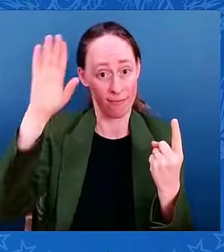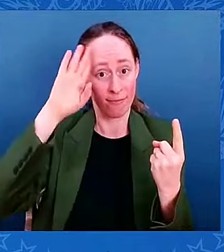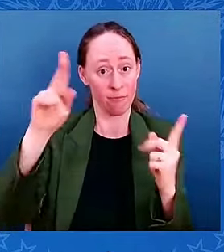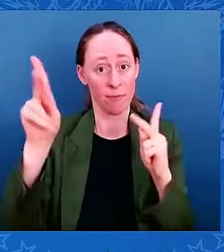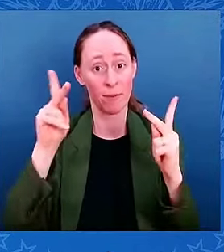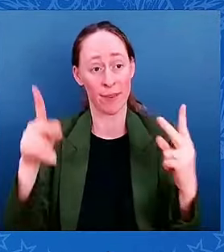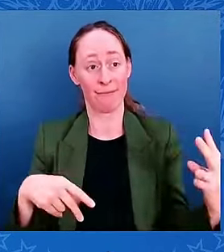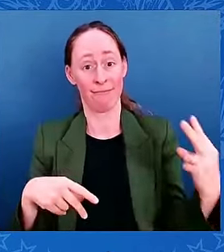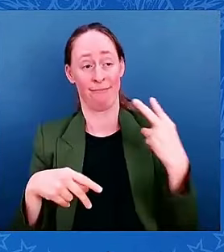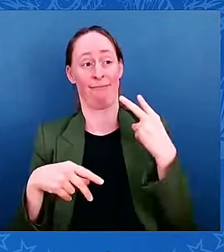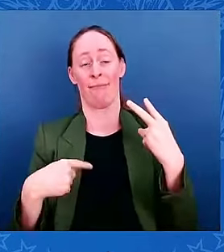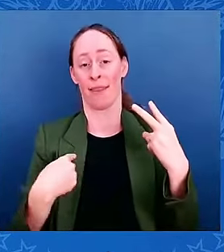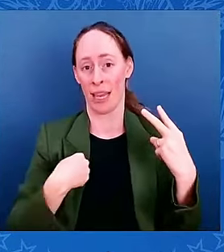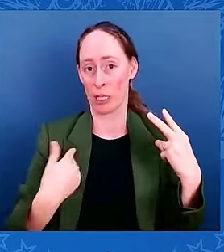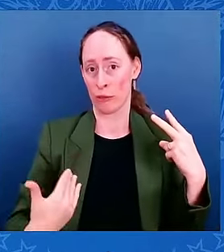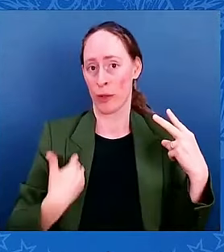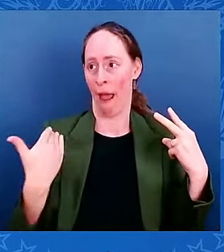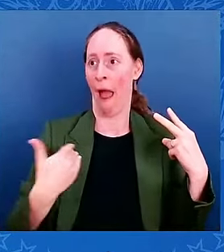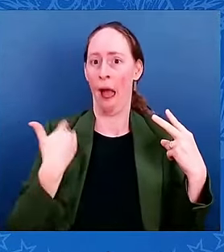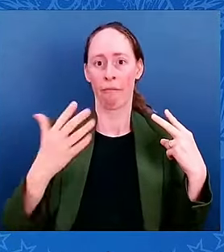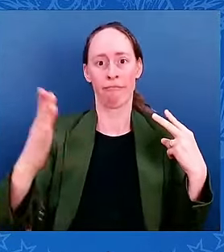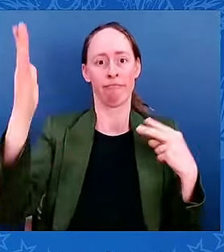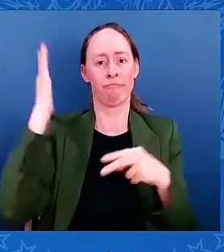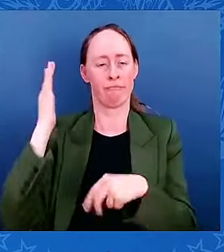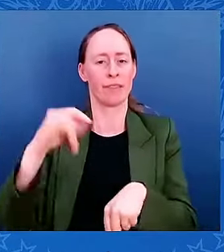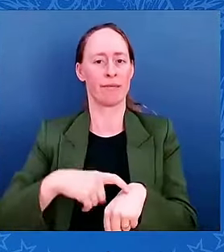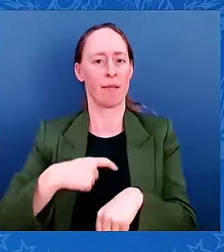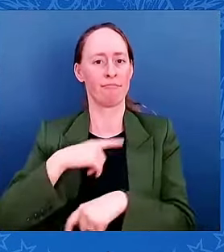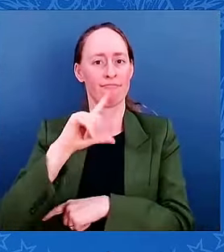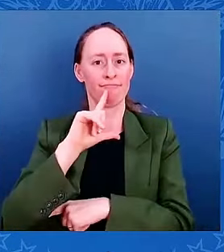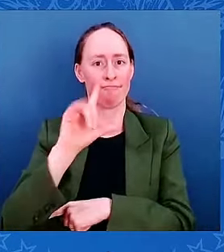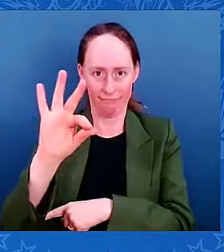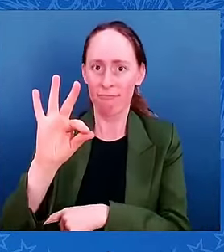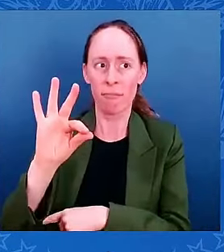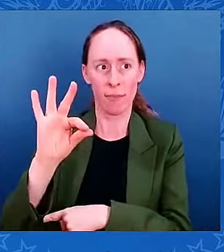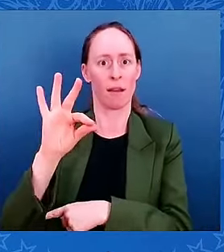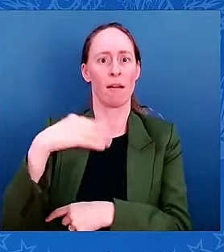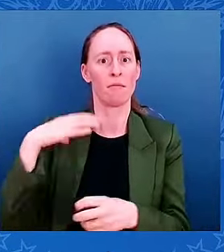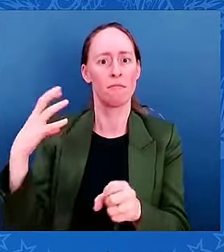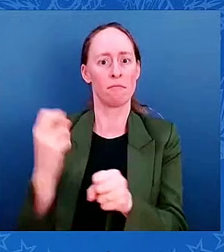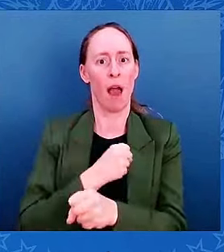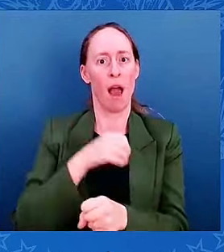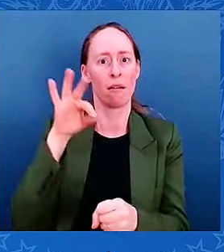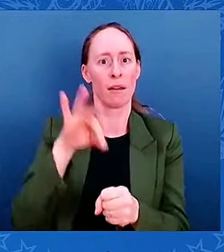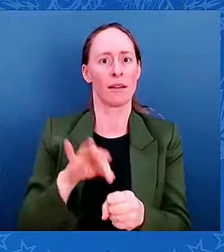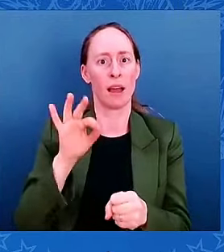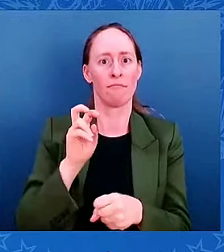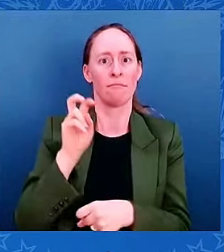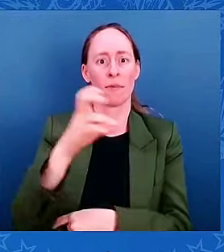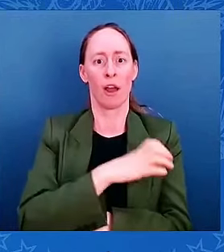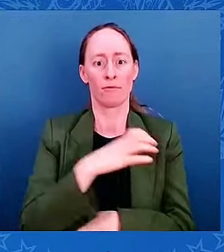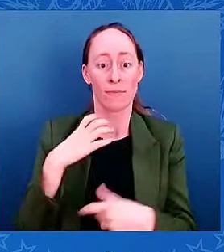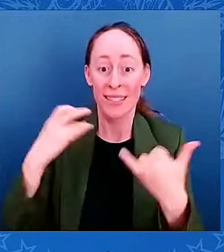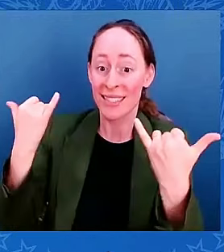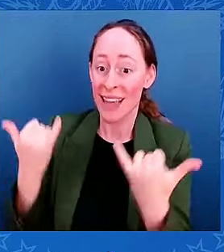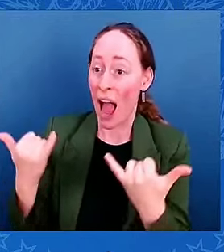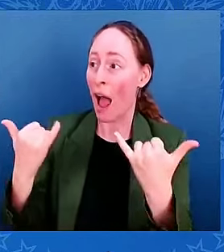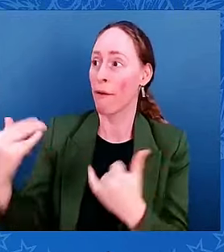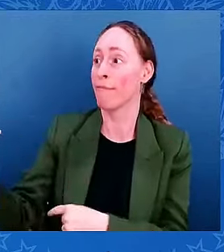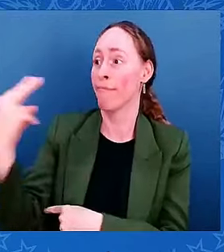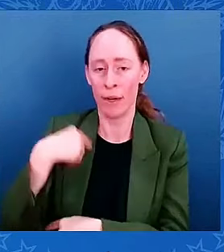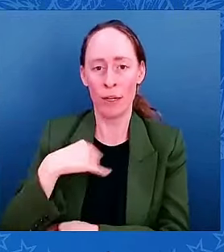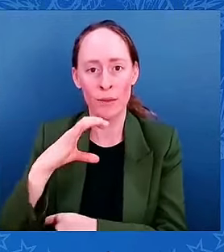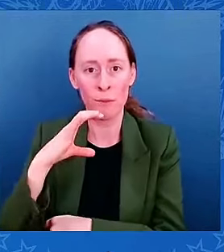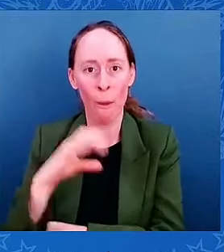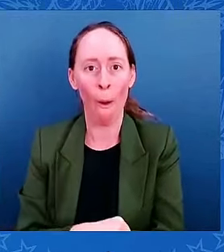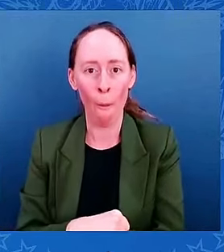old. In a right-to-work state called Delaware that we changed. And guess what? Plumbers and pipe fitters are the fourth union ever endorsed